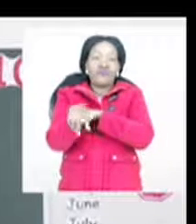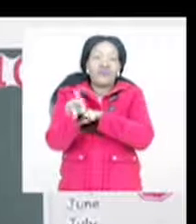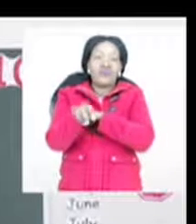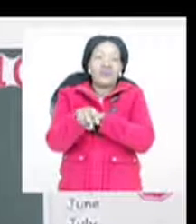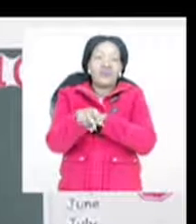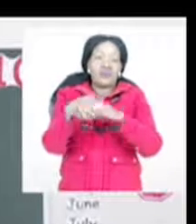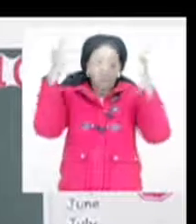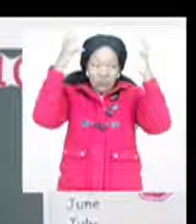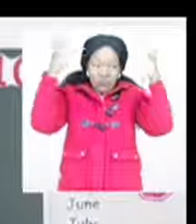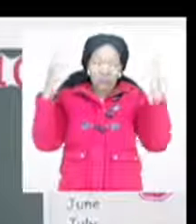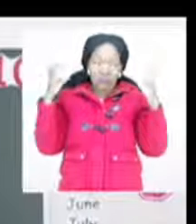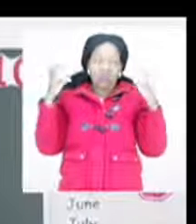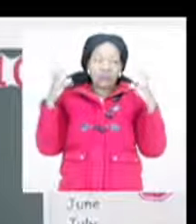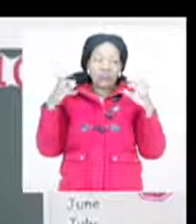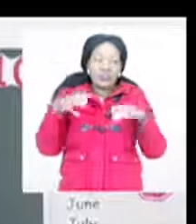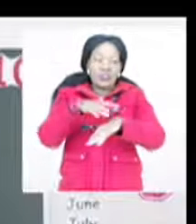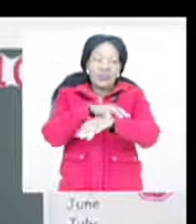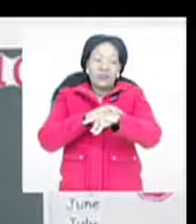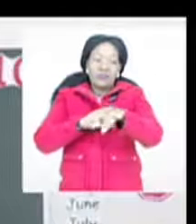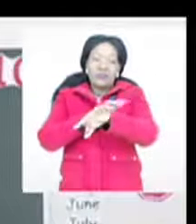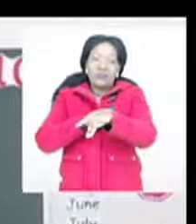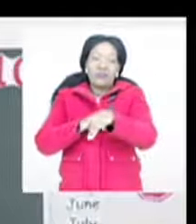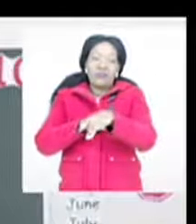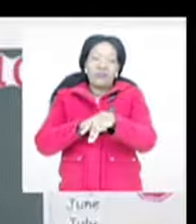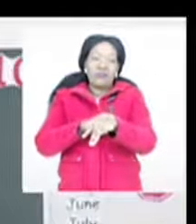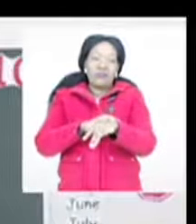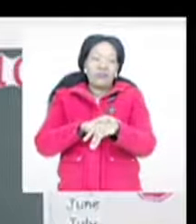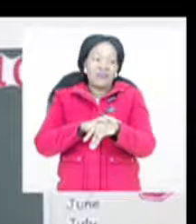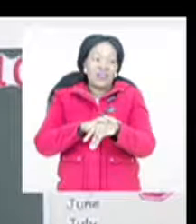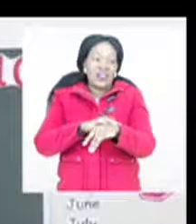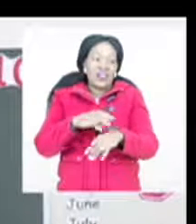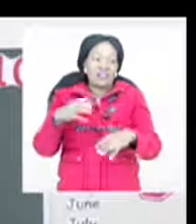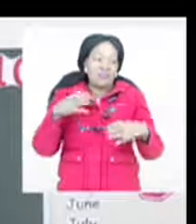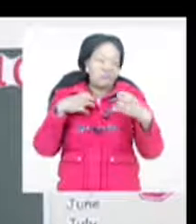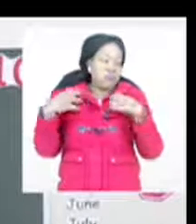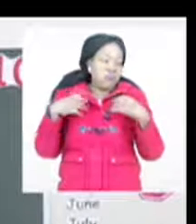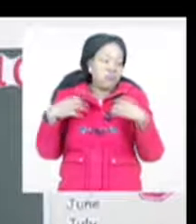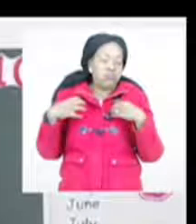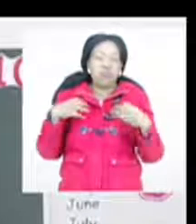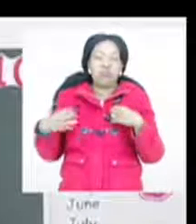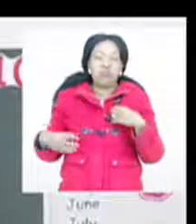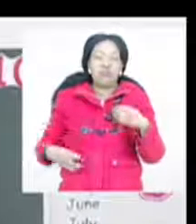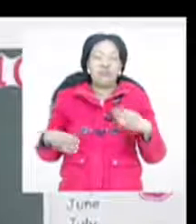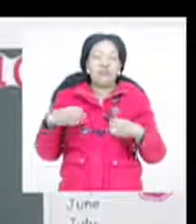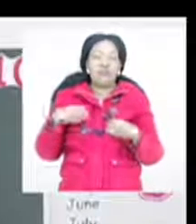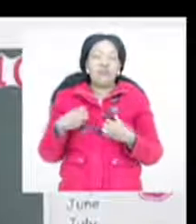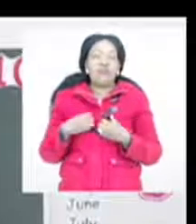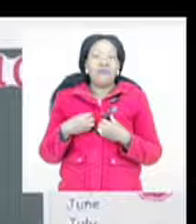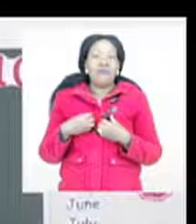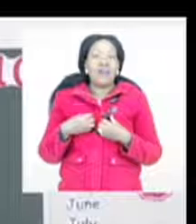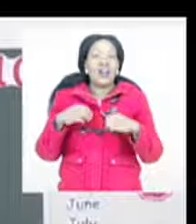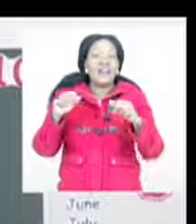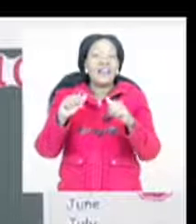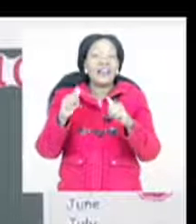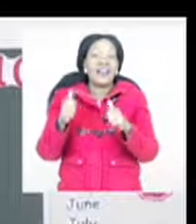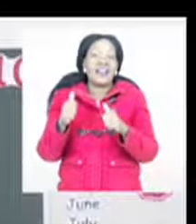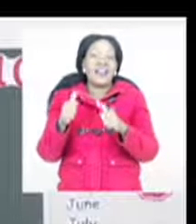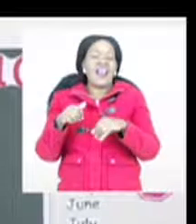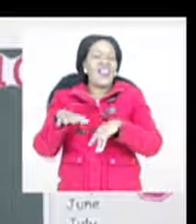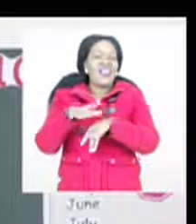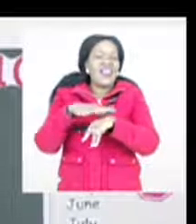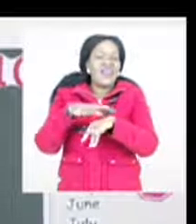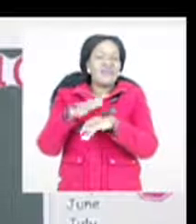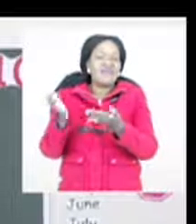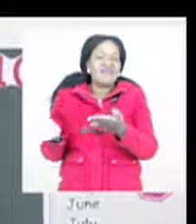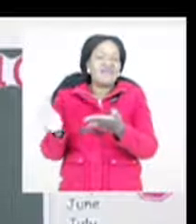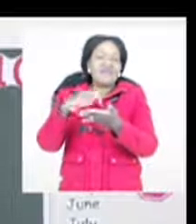lion, zebra, and monkey. Now, I have another animal for you. Let's